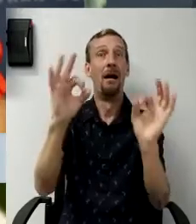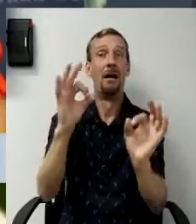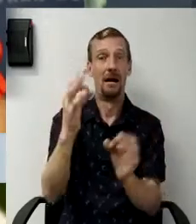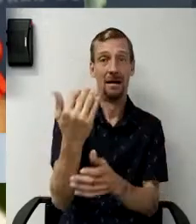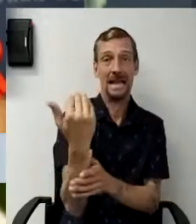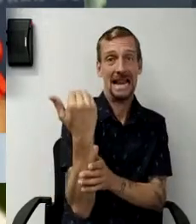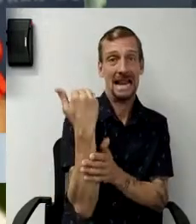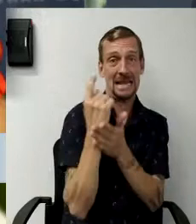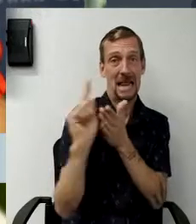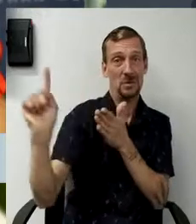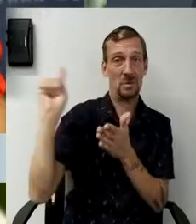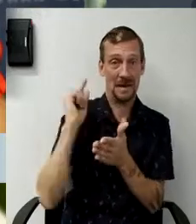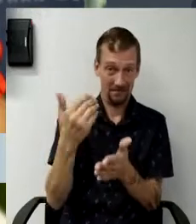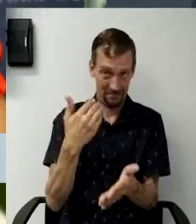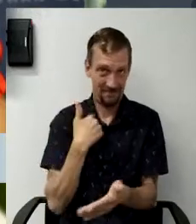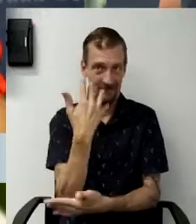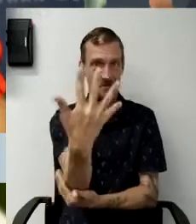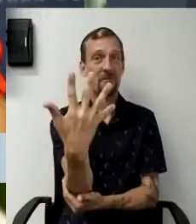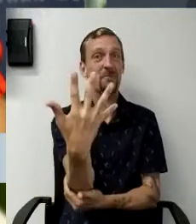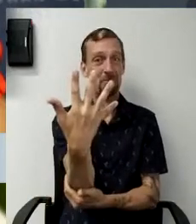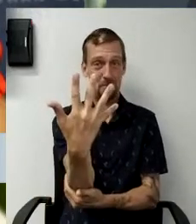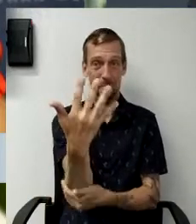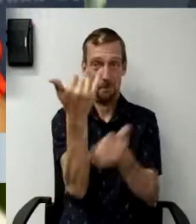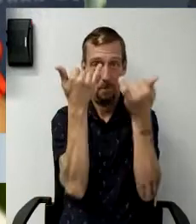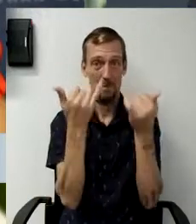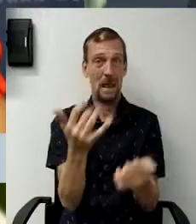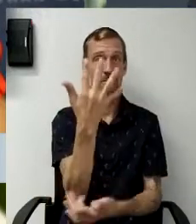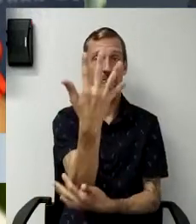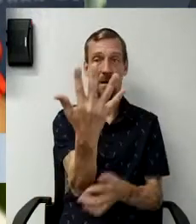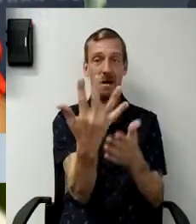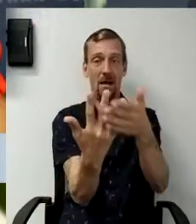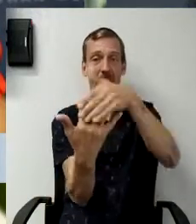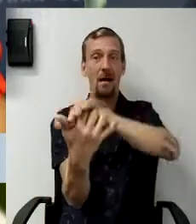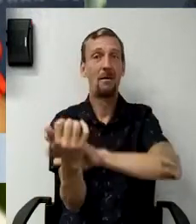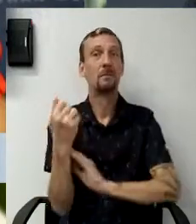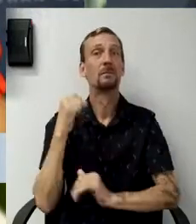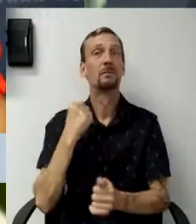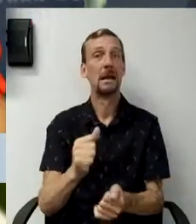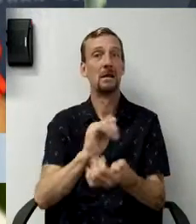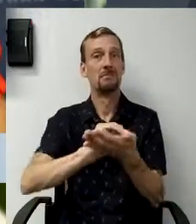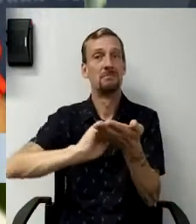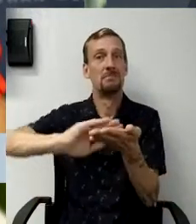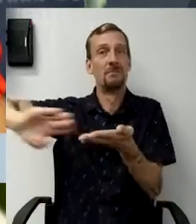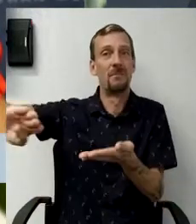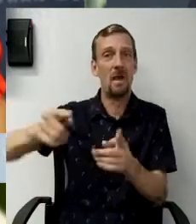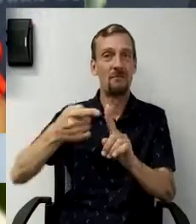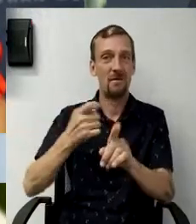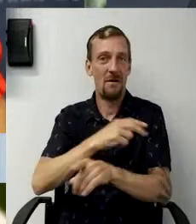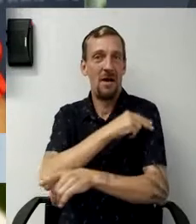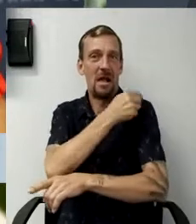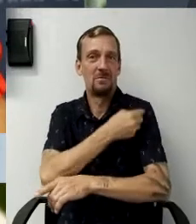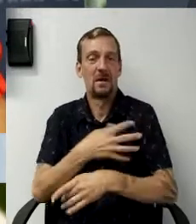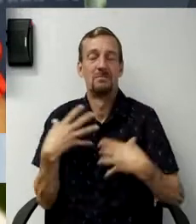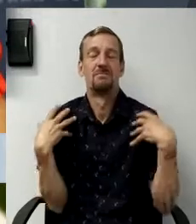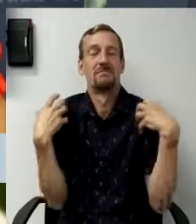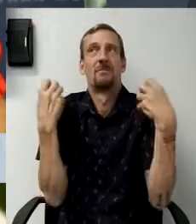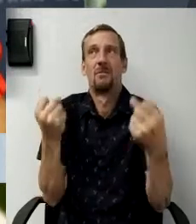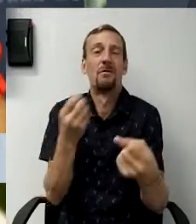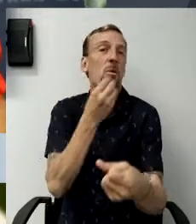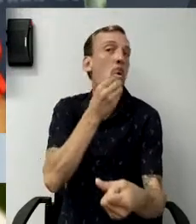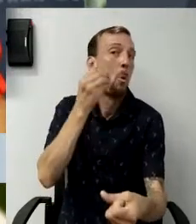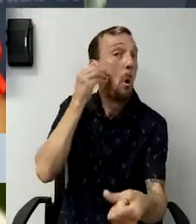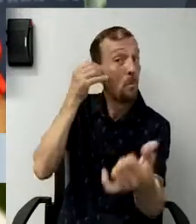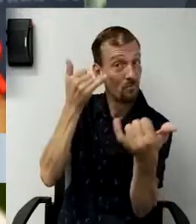had 5 of our employees that were hospitalized. They've all been successfully discharged and are recovering at